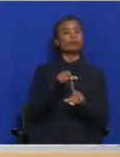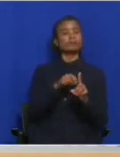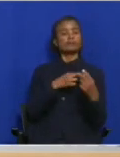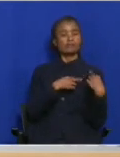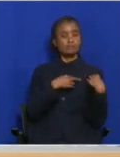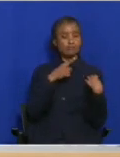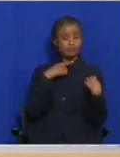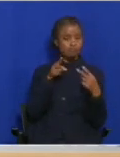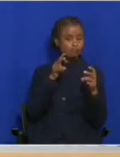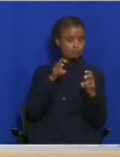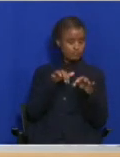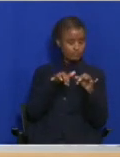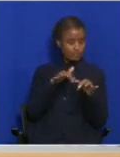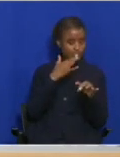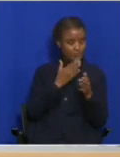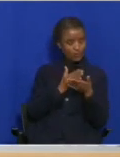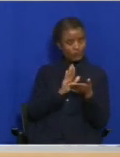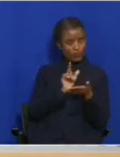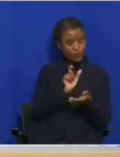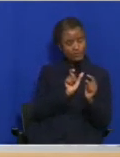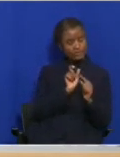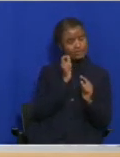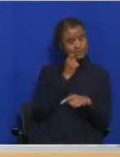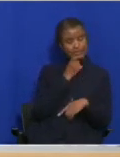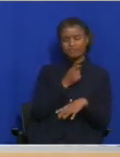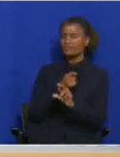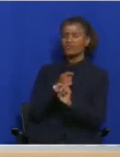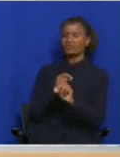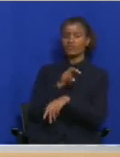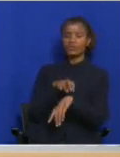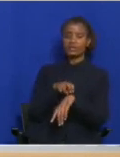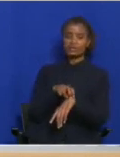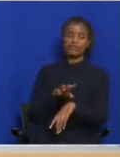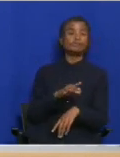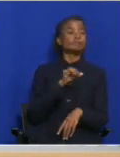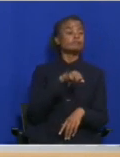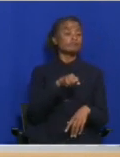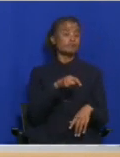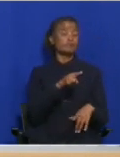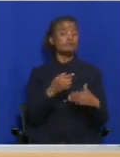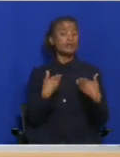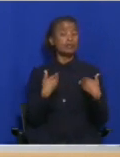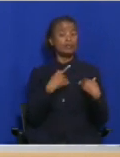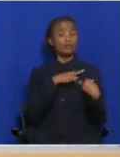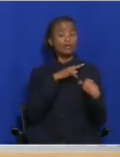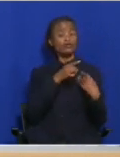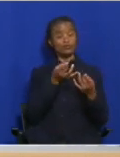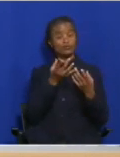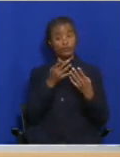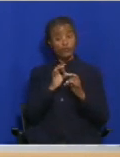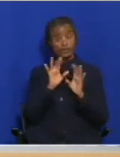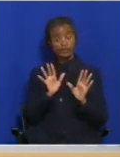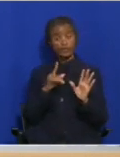to. It's part of the engagement. Yes, no, I accept that. And I'm grateful for the clarification, Chair, because also what I'm doing is I'm trying